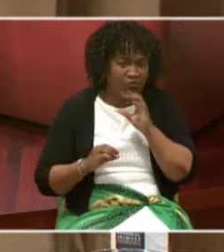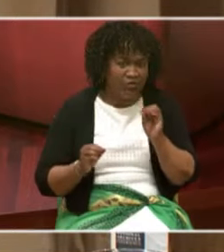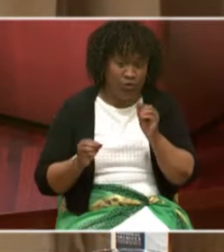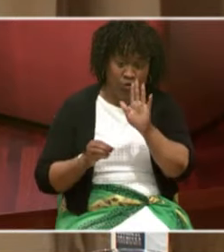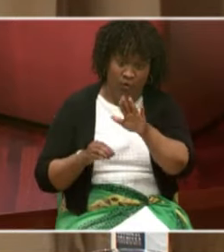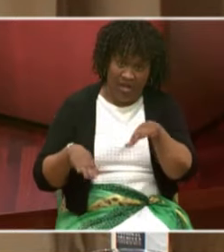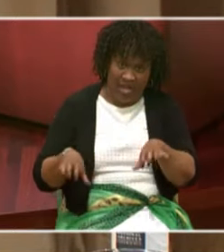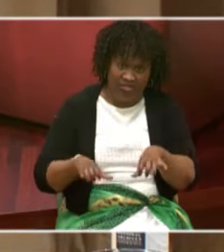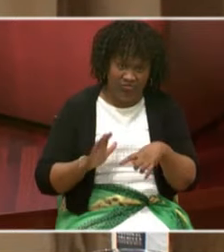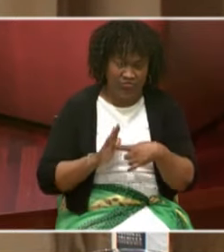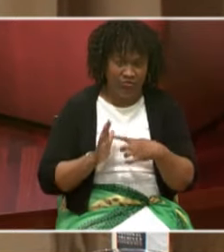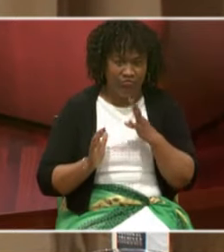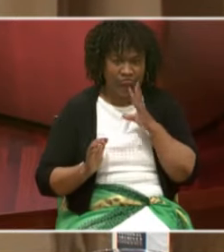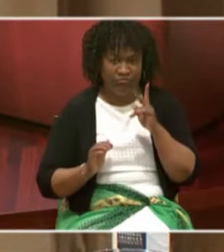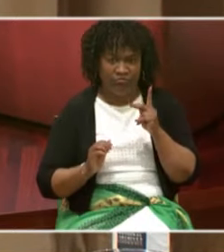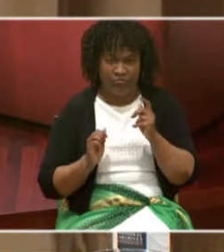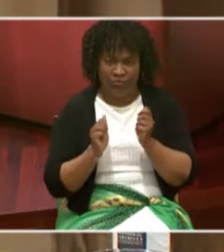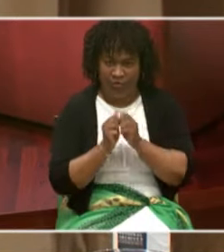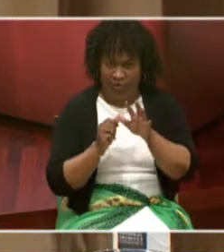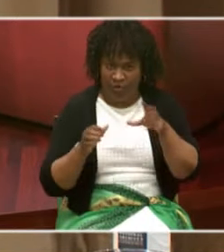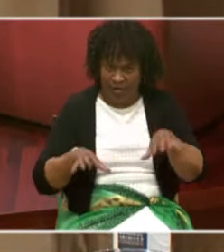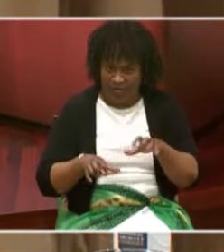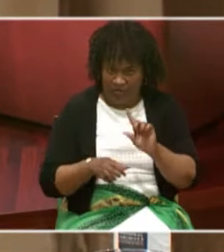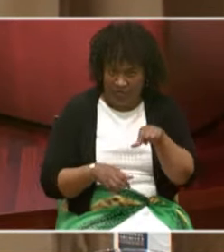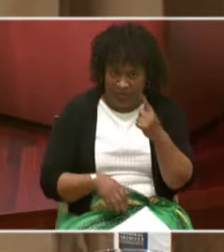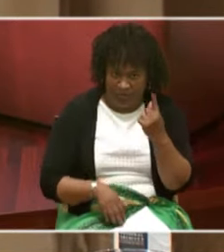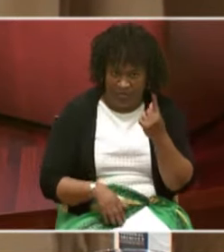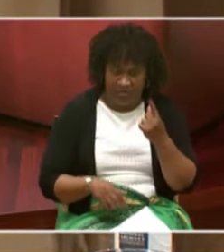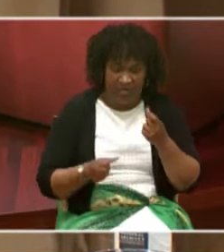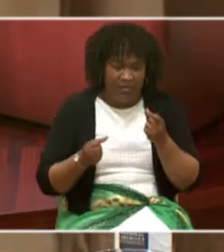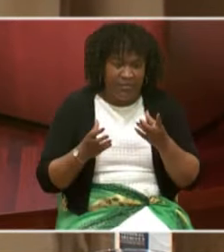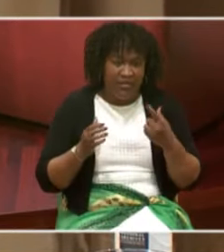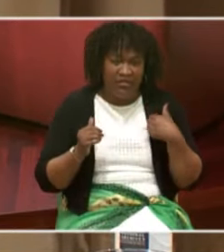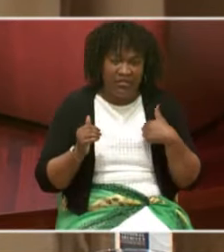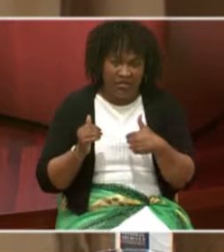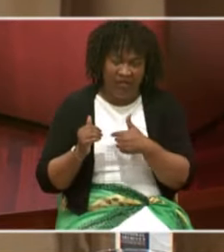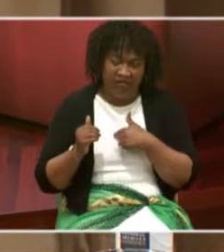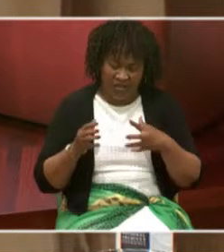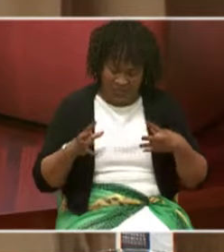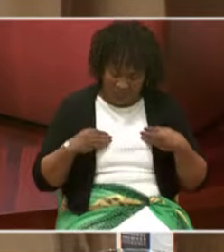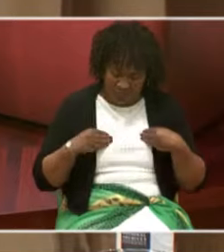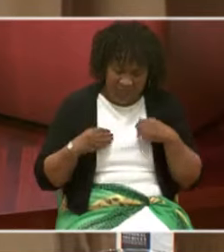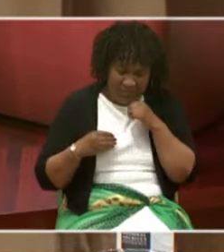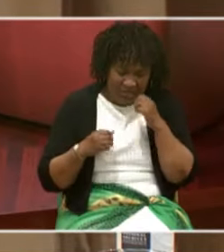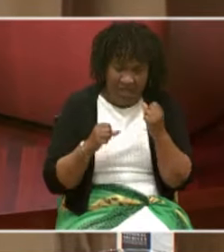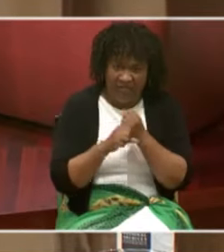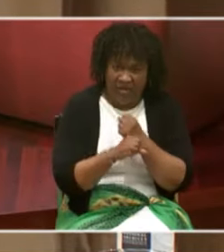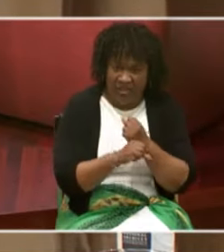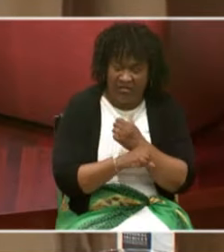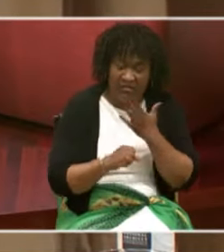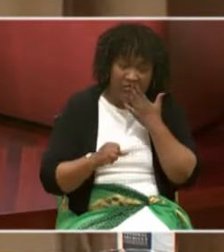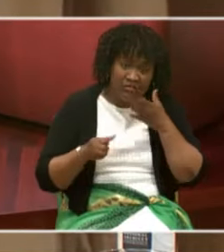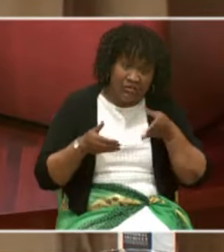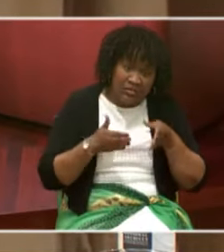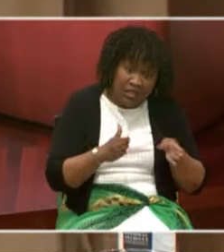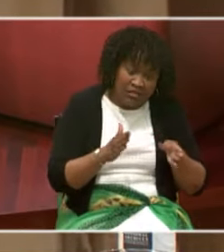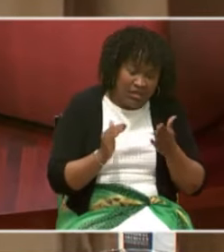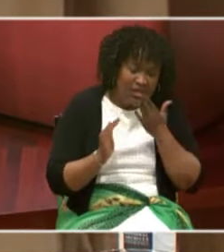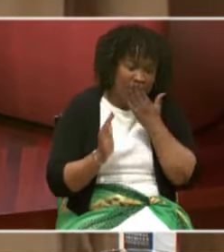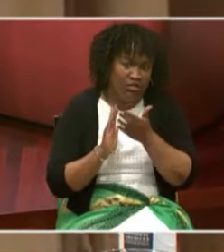Stokely Carmichael. And later in life, obviously, your ideological positions diverged.